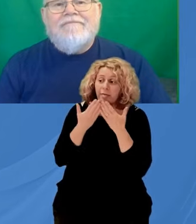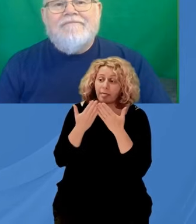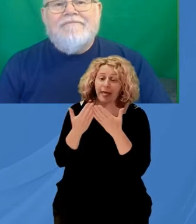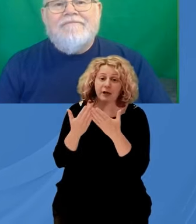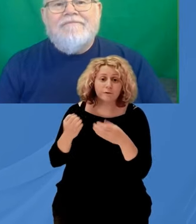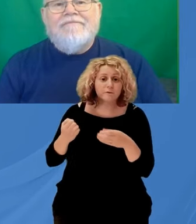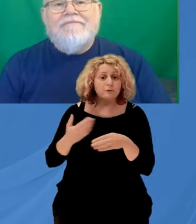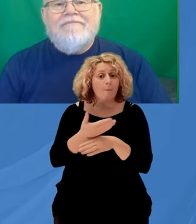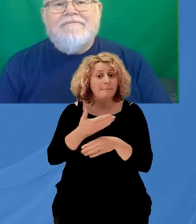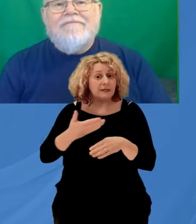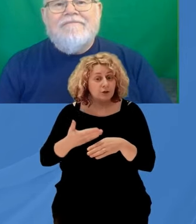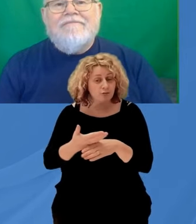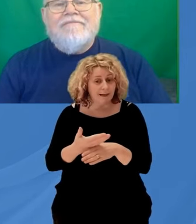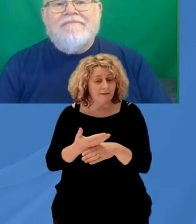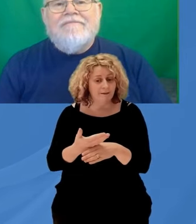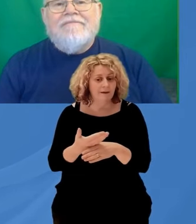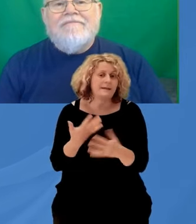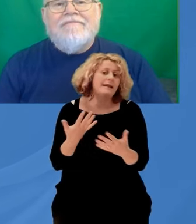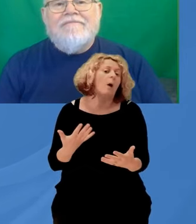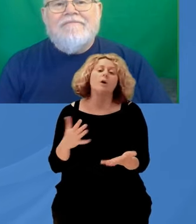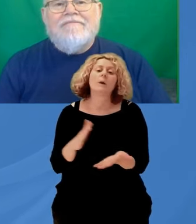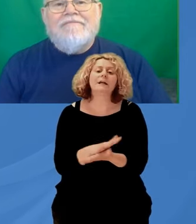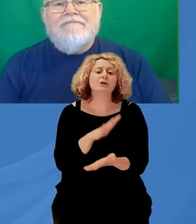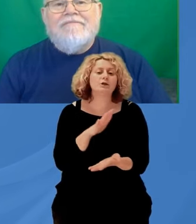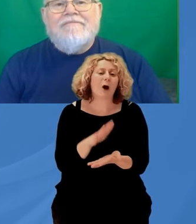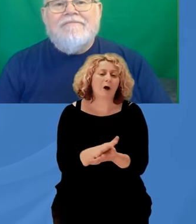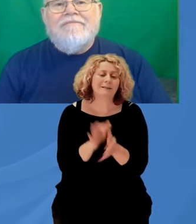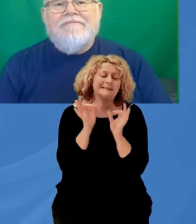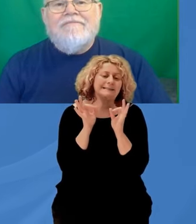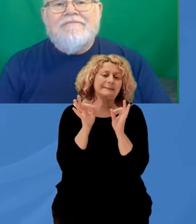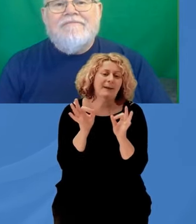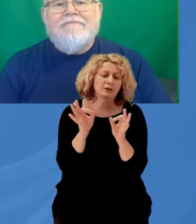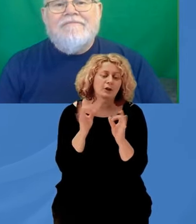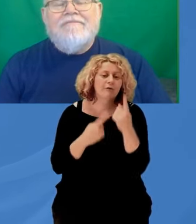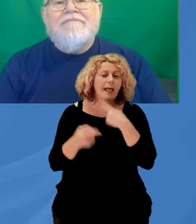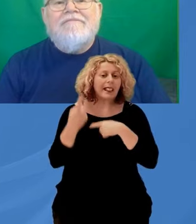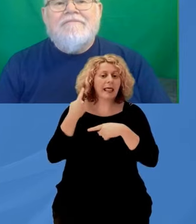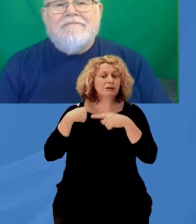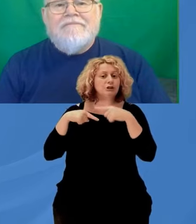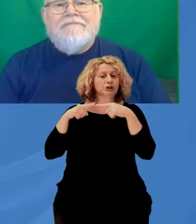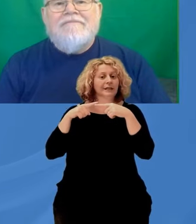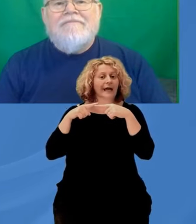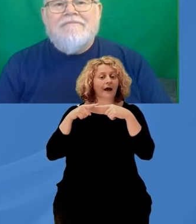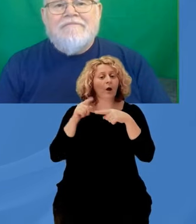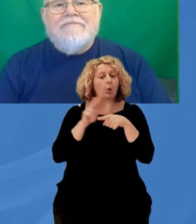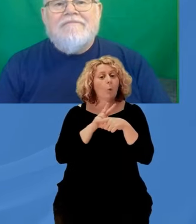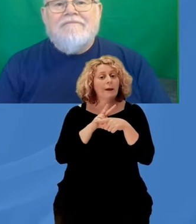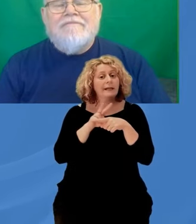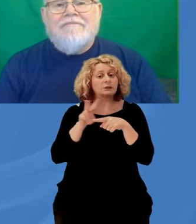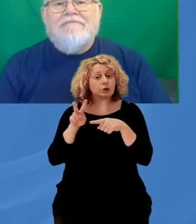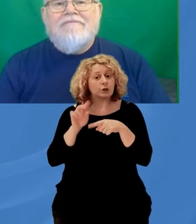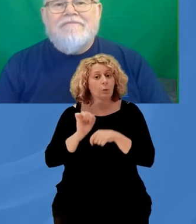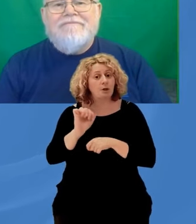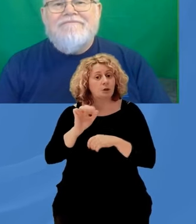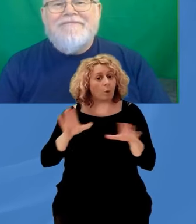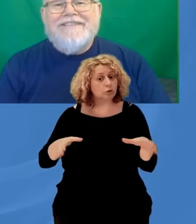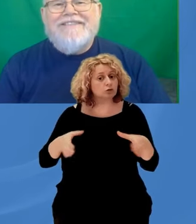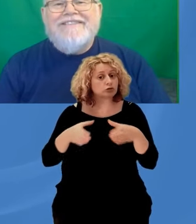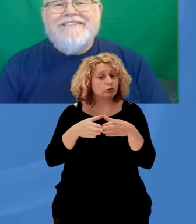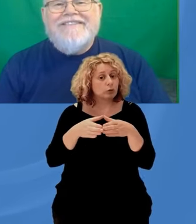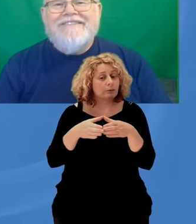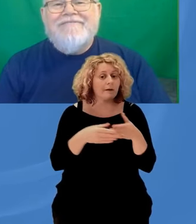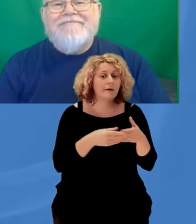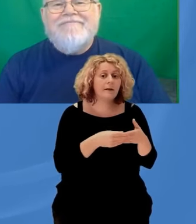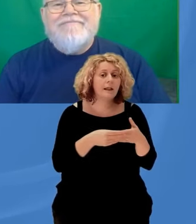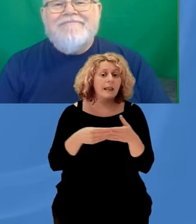special highlight from the main stage week two last year, when you and the guys led us in a song with some signs.